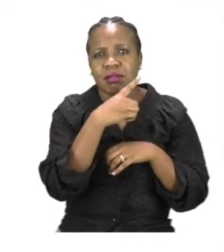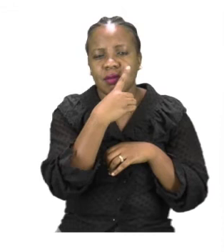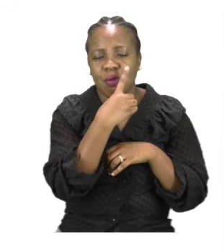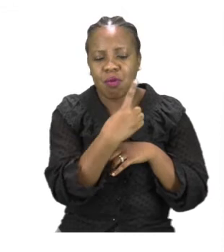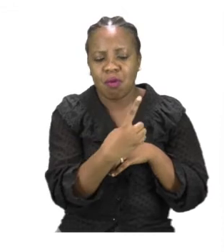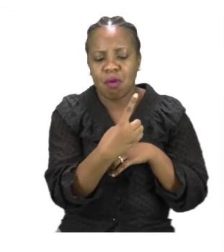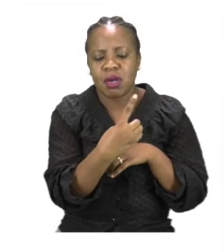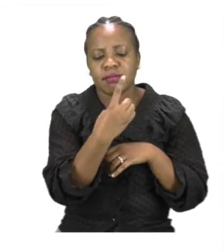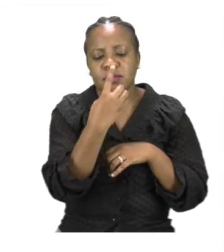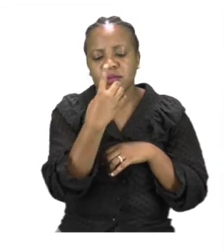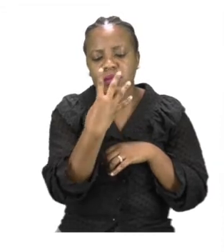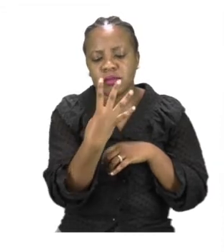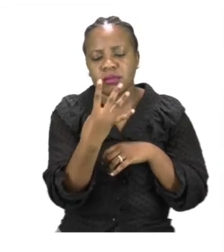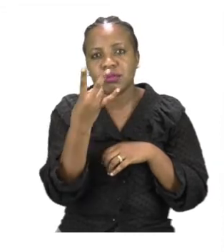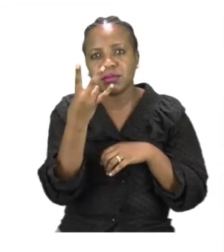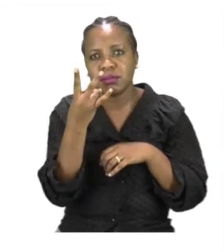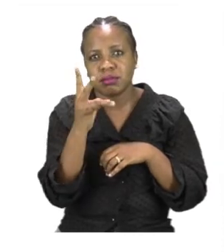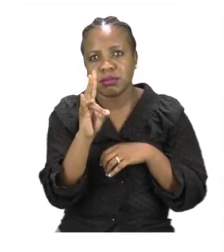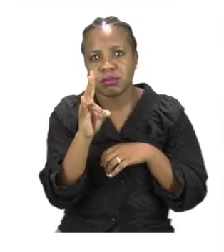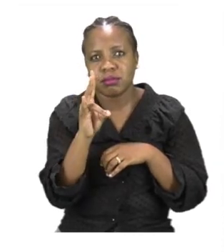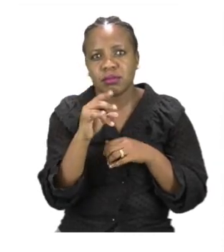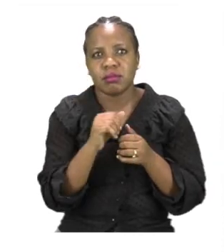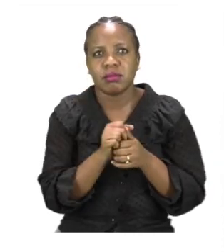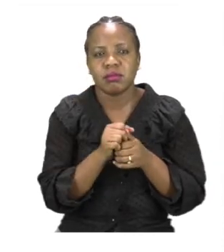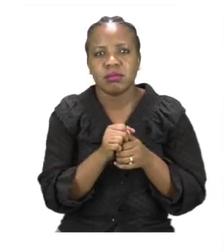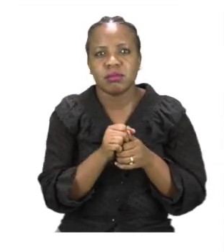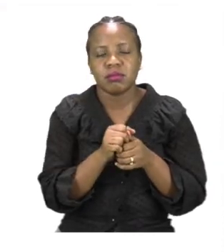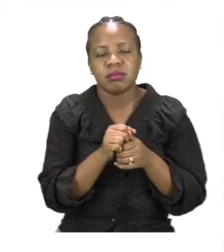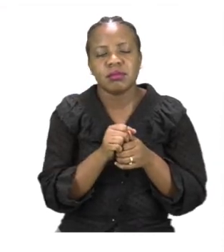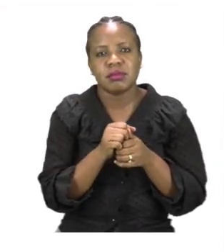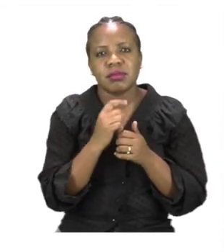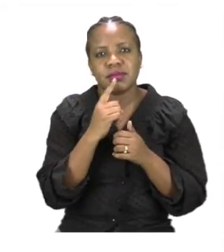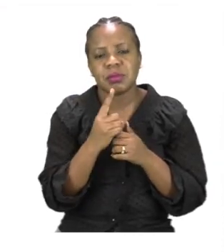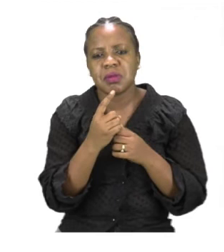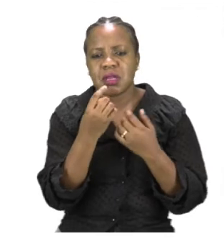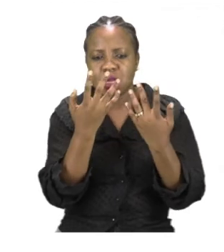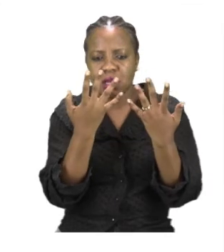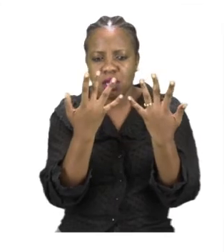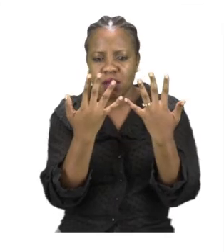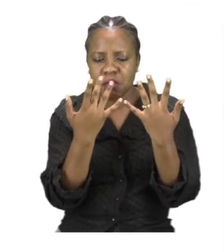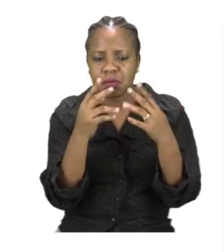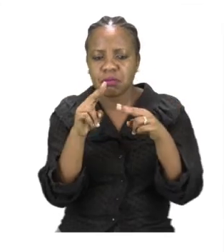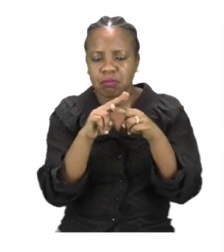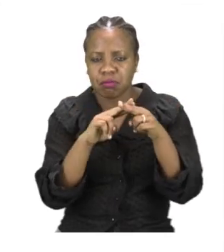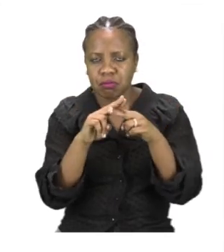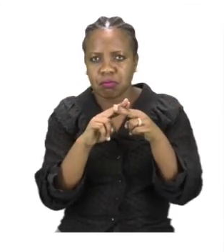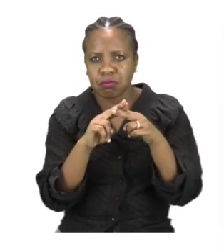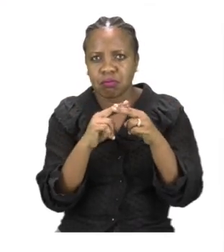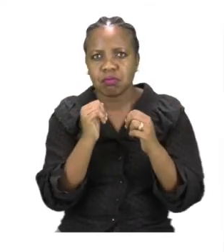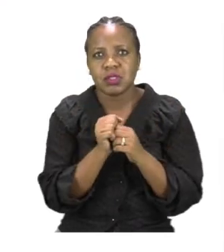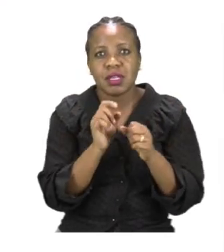147. Now remember, I said we can use our fingers. So first we need to write our